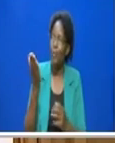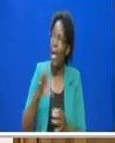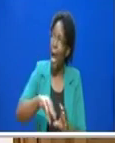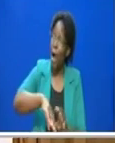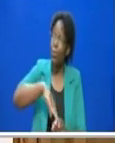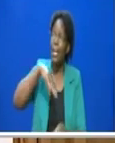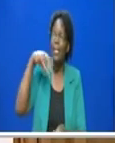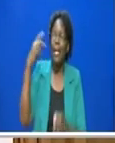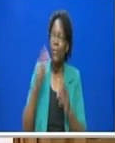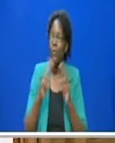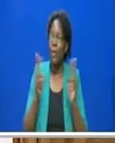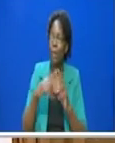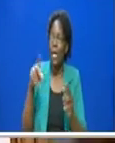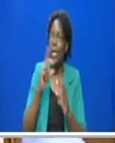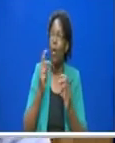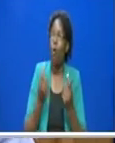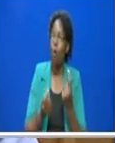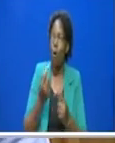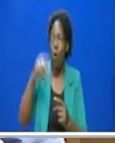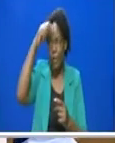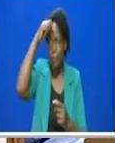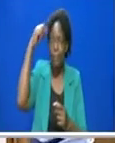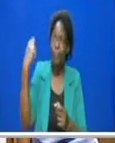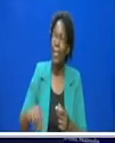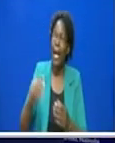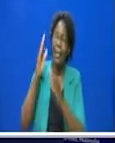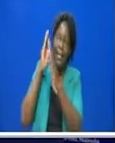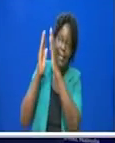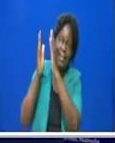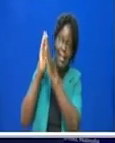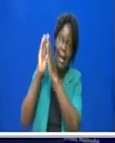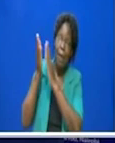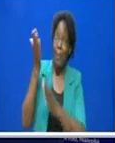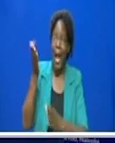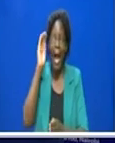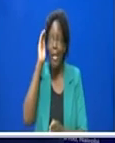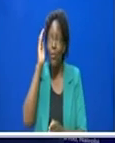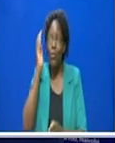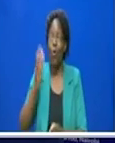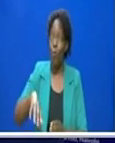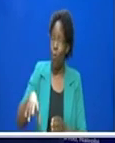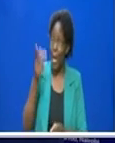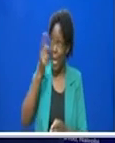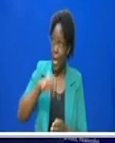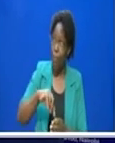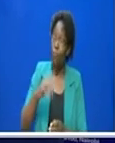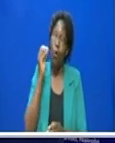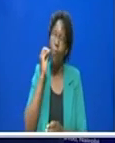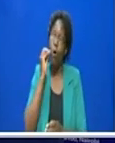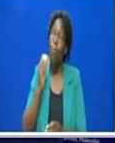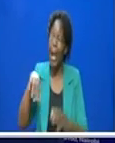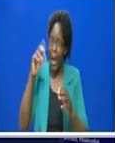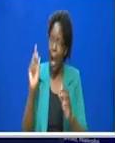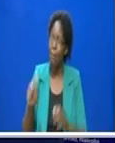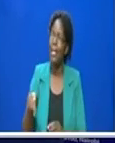here is very hot, mm-hmm. And the traffic. No. And that's why I carry this one. I knew when I come from home, I have to carry a